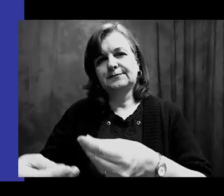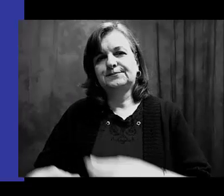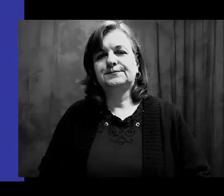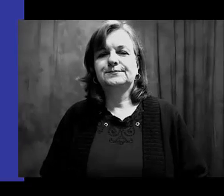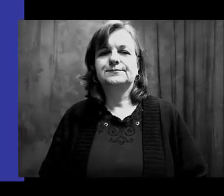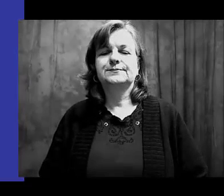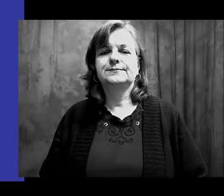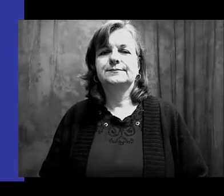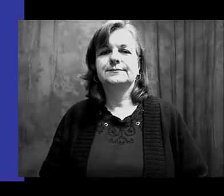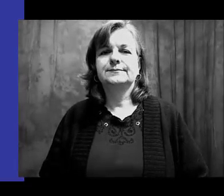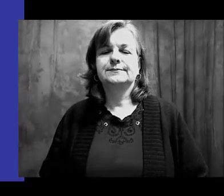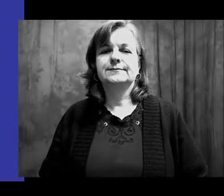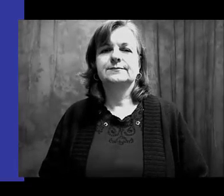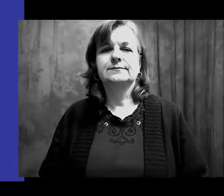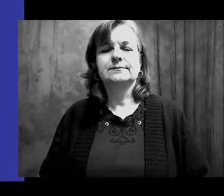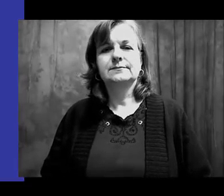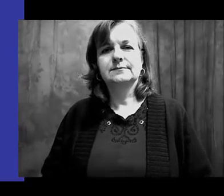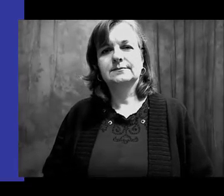So we can look at